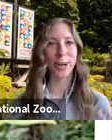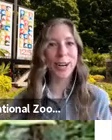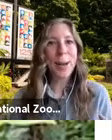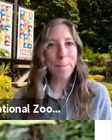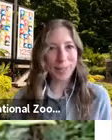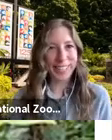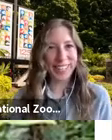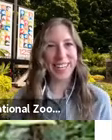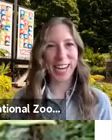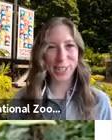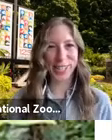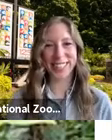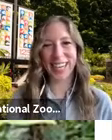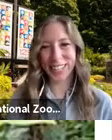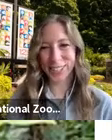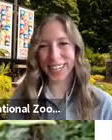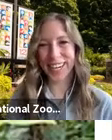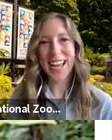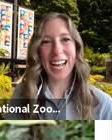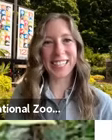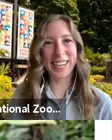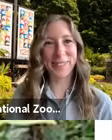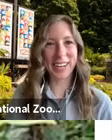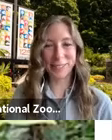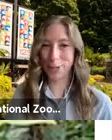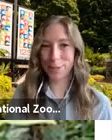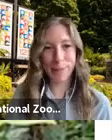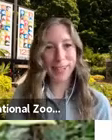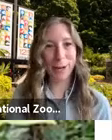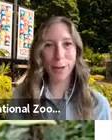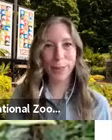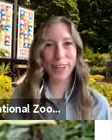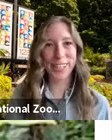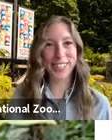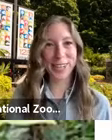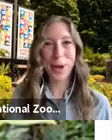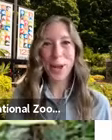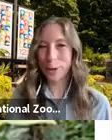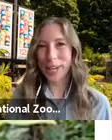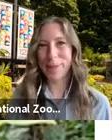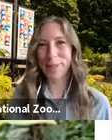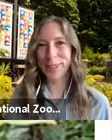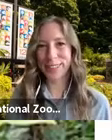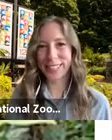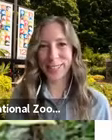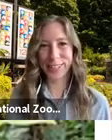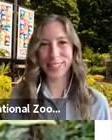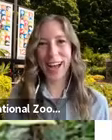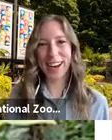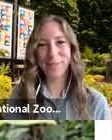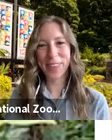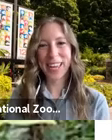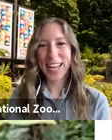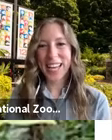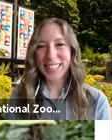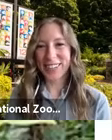to start building a connection to nature. And just maybe like Ruth, eventually you'll become a field researcher as